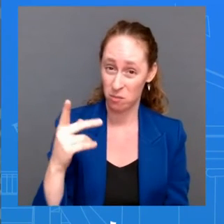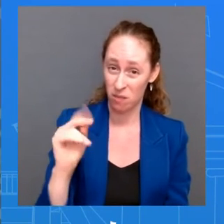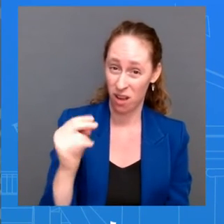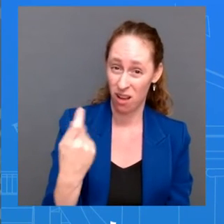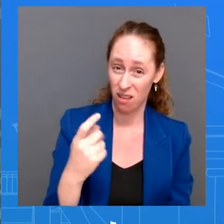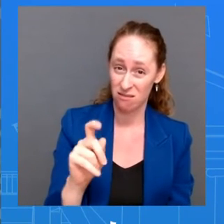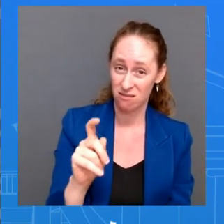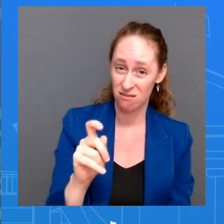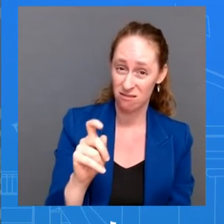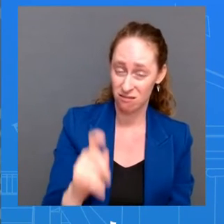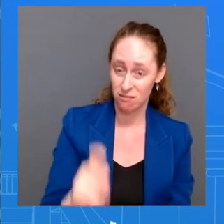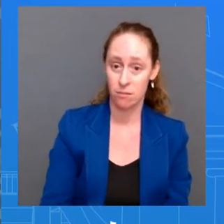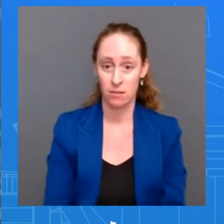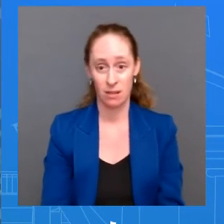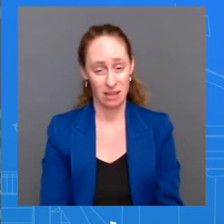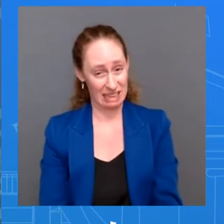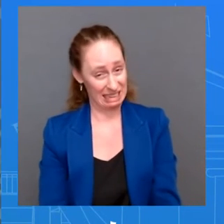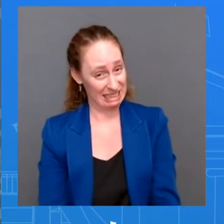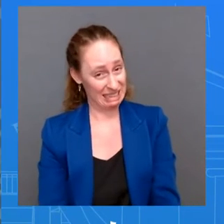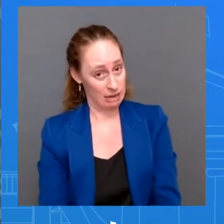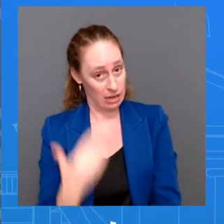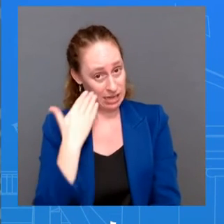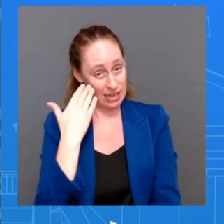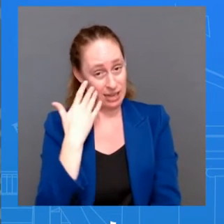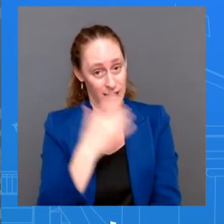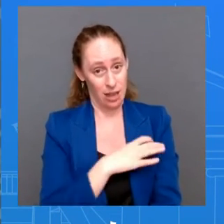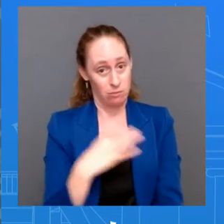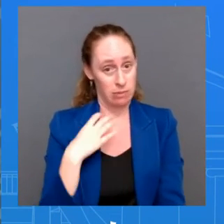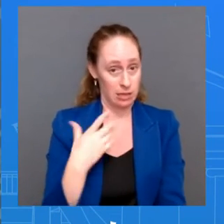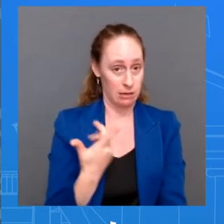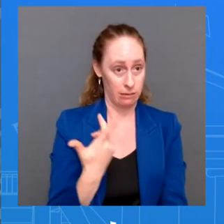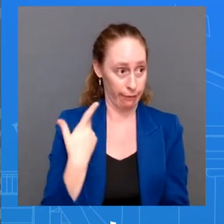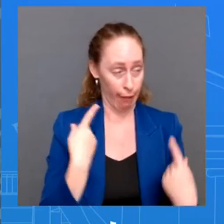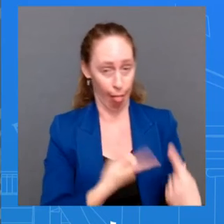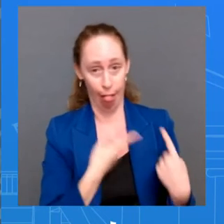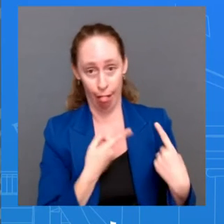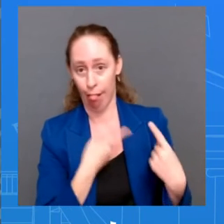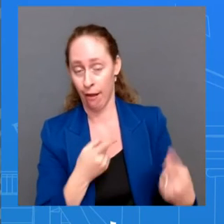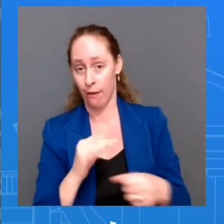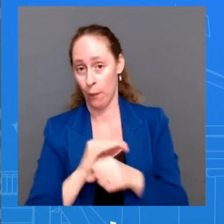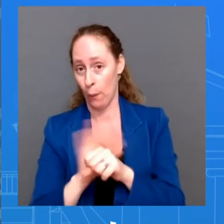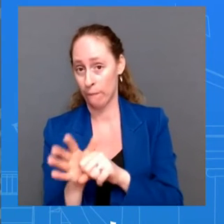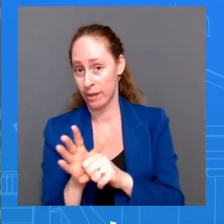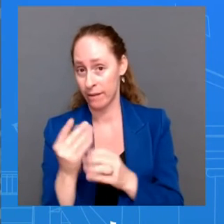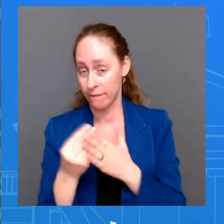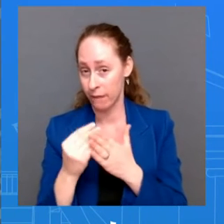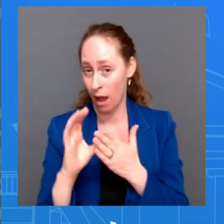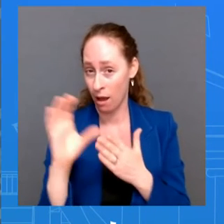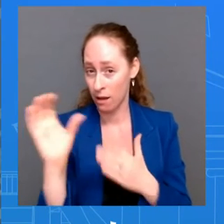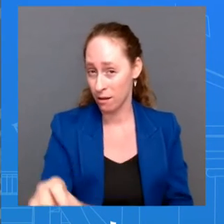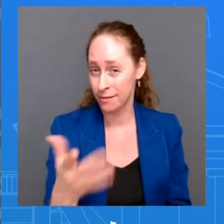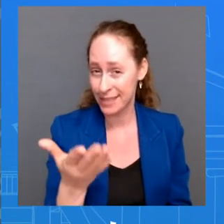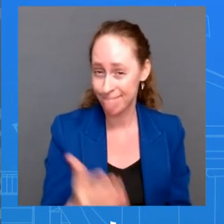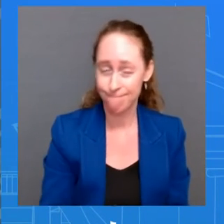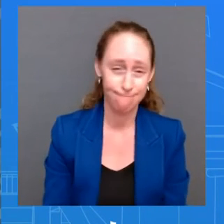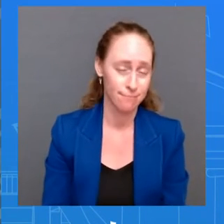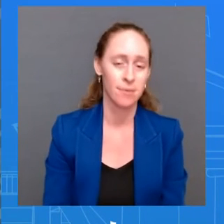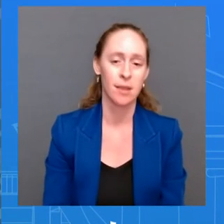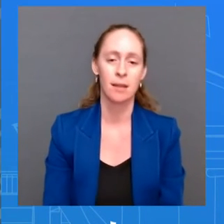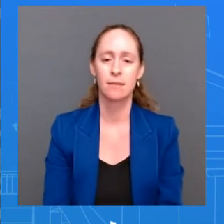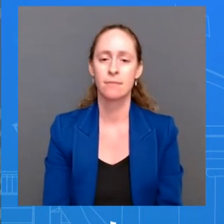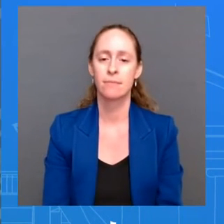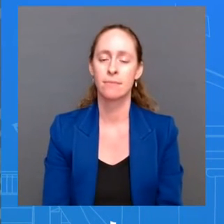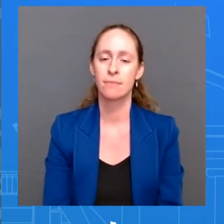other day, it's critical that we keep investing in the vaccines, treatments, tests, and other tools we need to